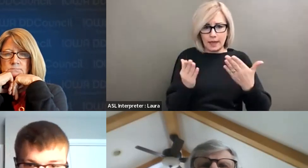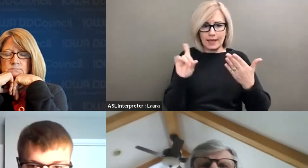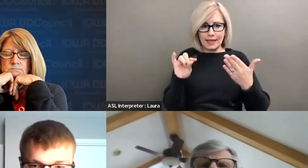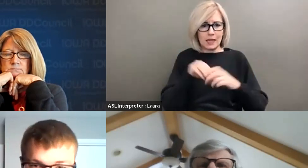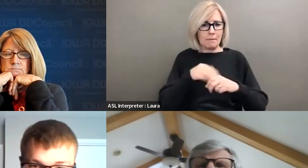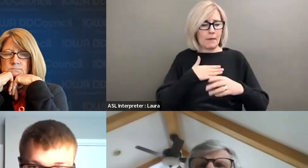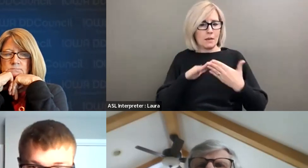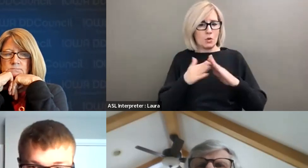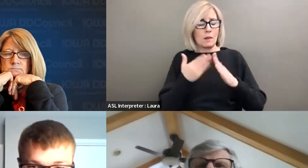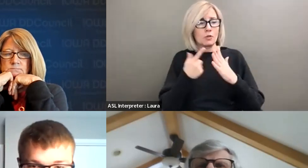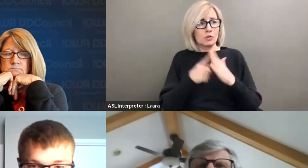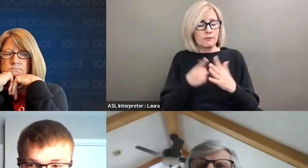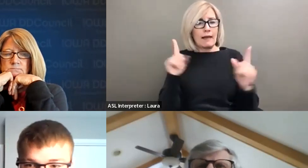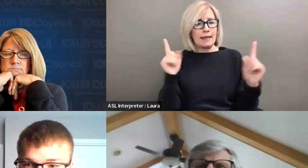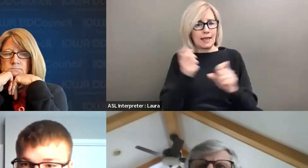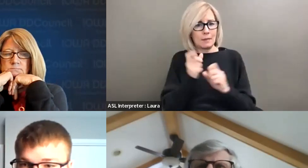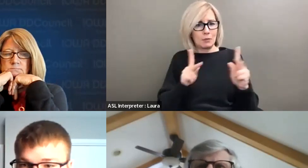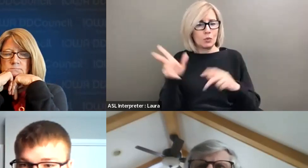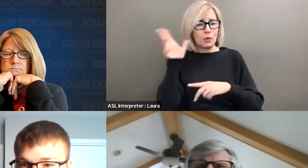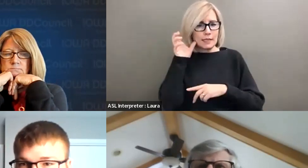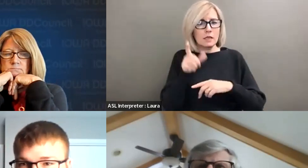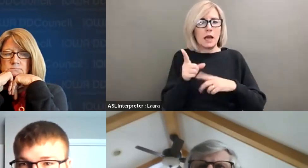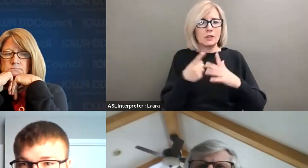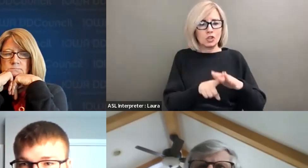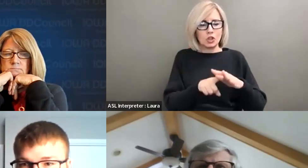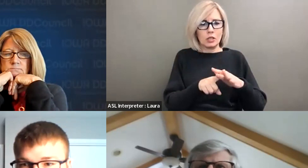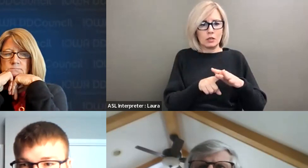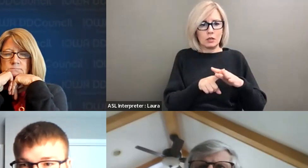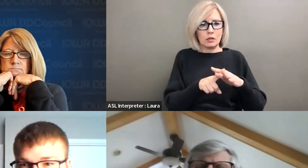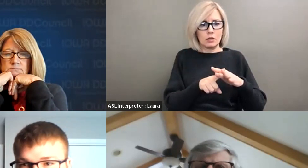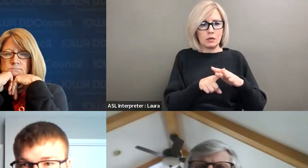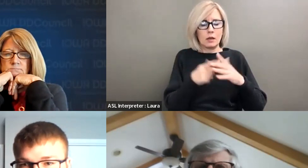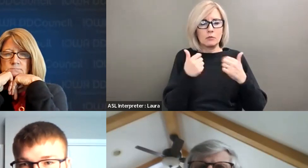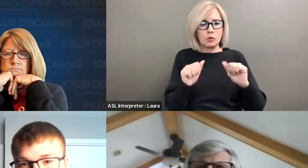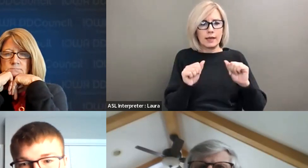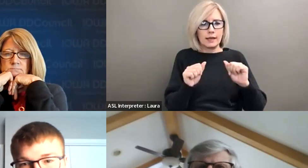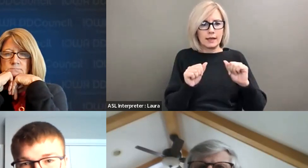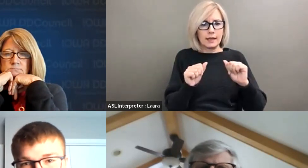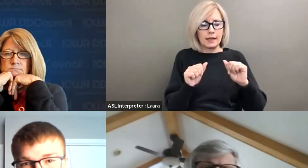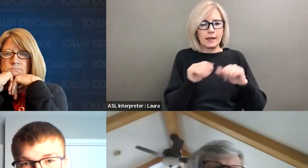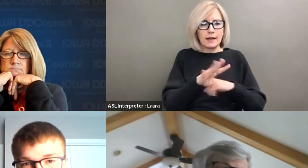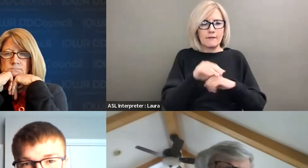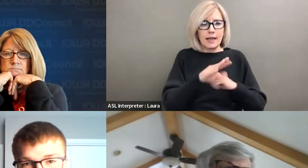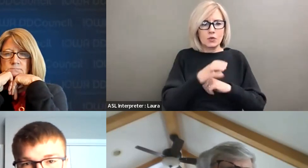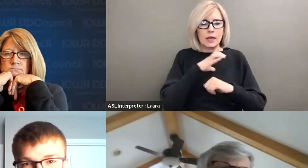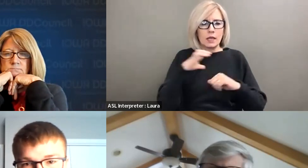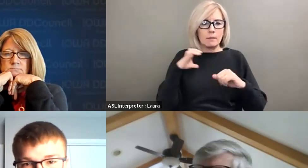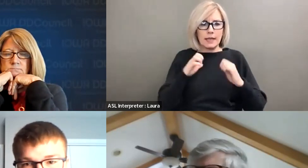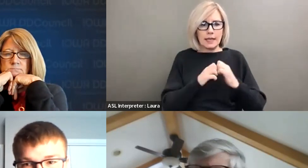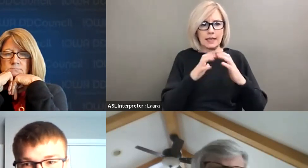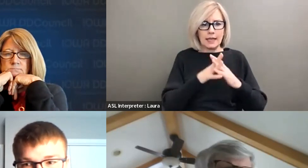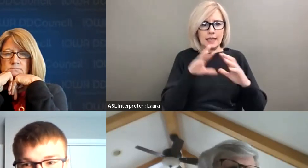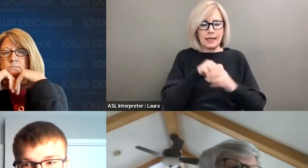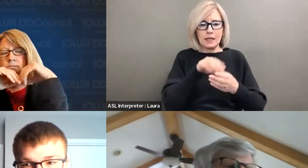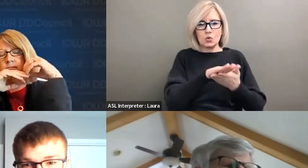to get some people to listen, is I started I'm trying to get a advisory committee started in the